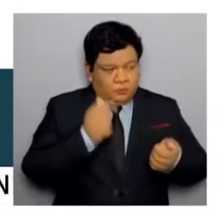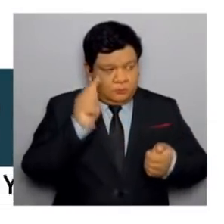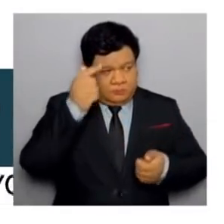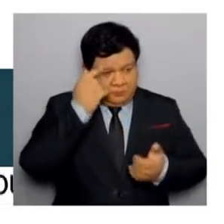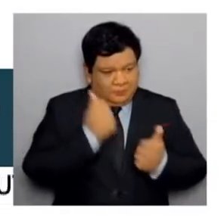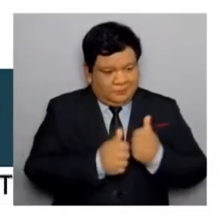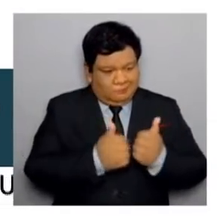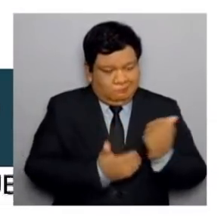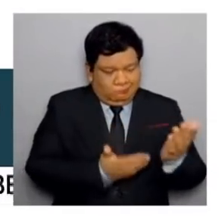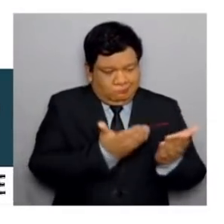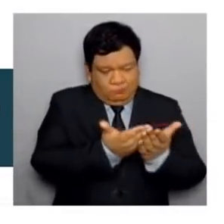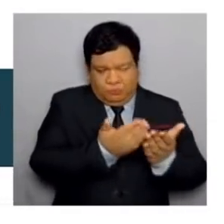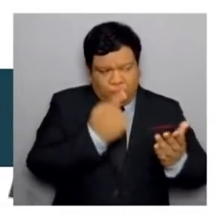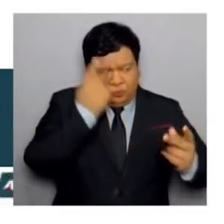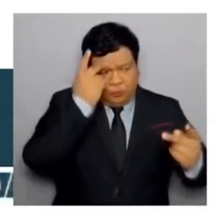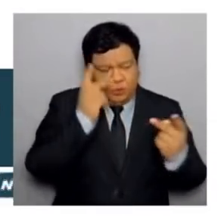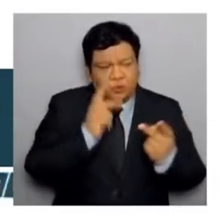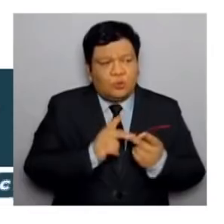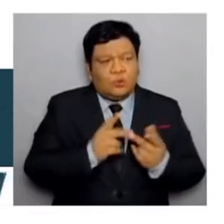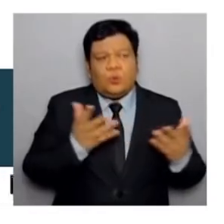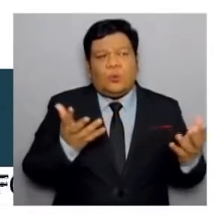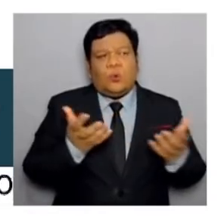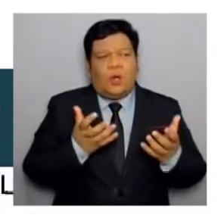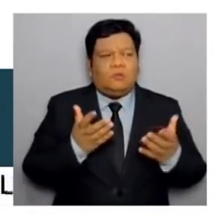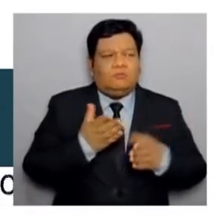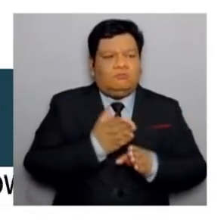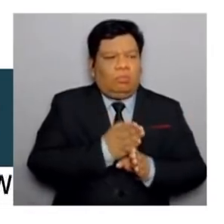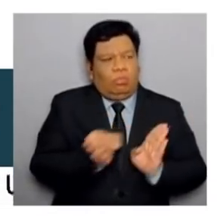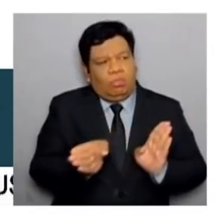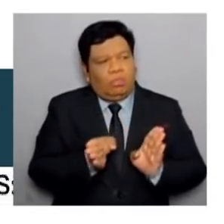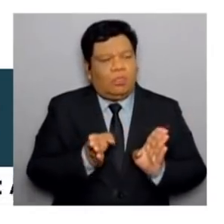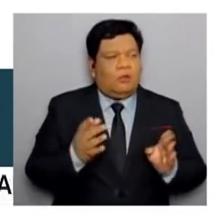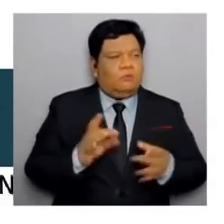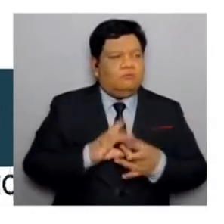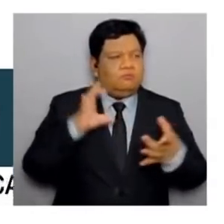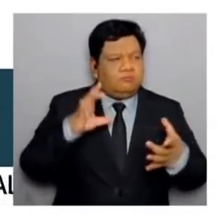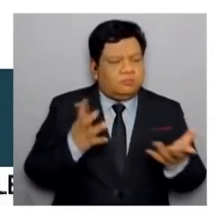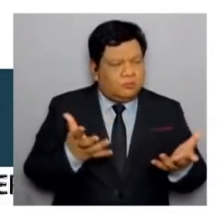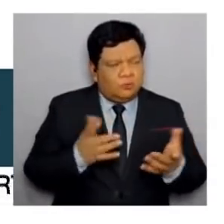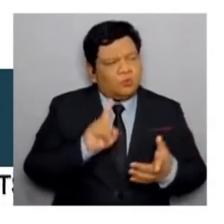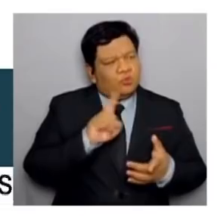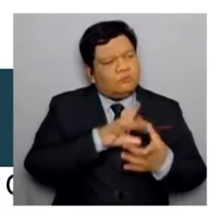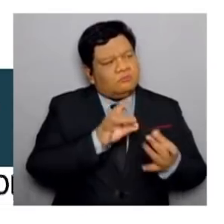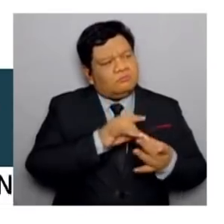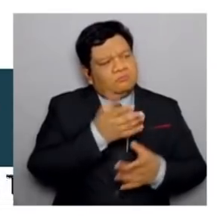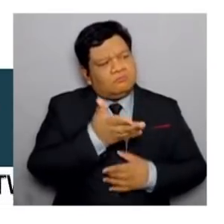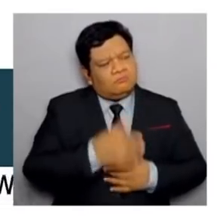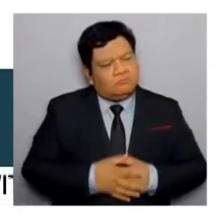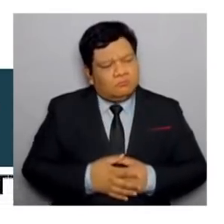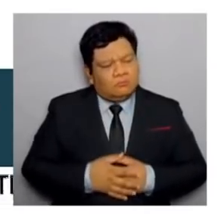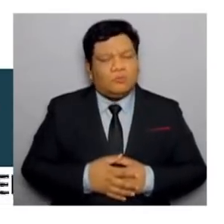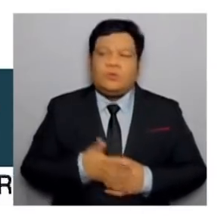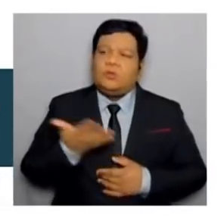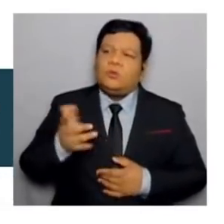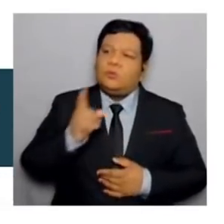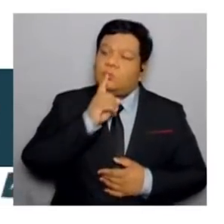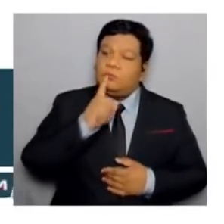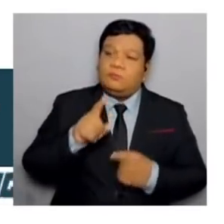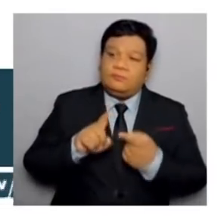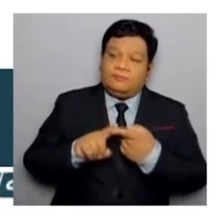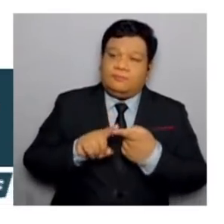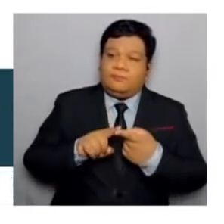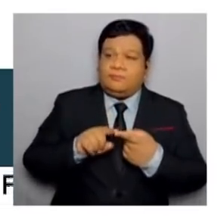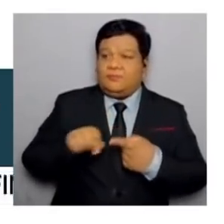to sow discord, what do you say to that? Well, una-una, hindi naman kasalanan